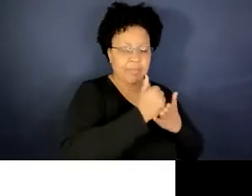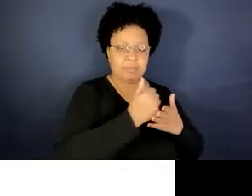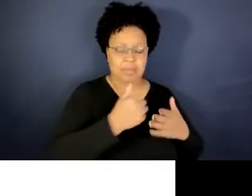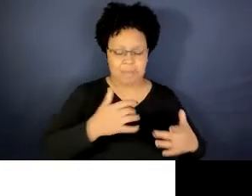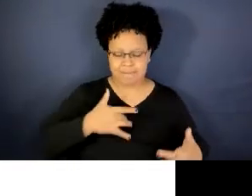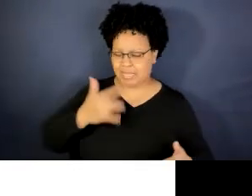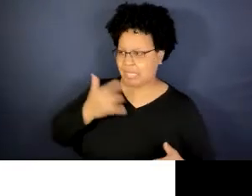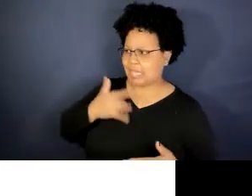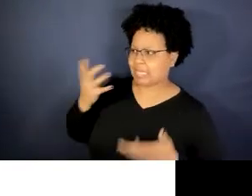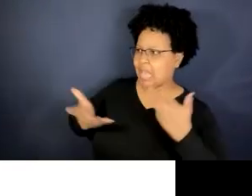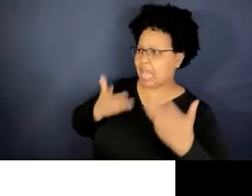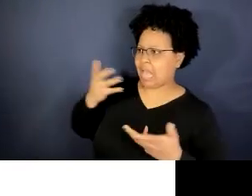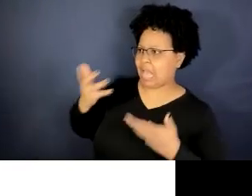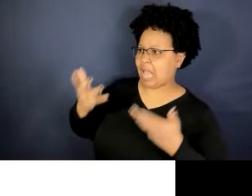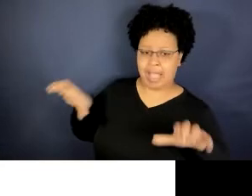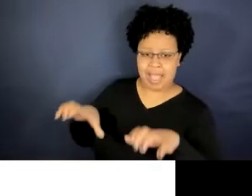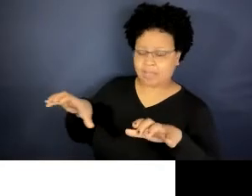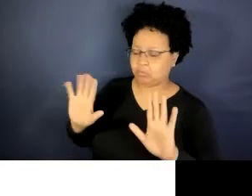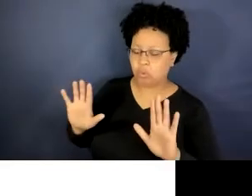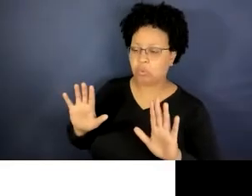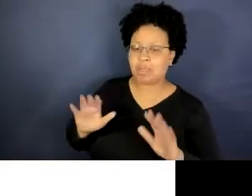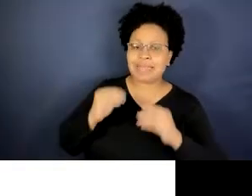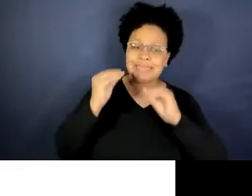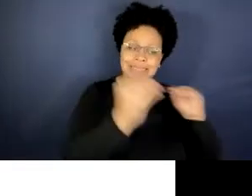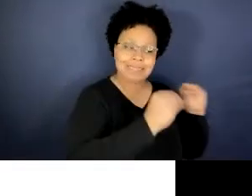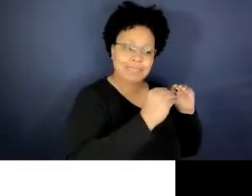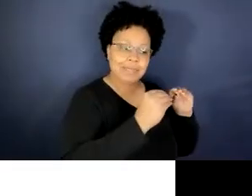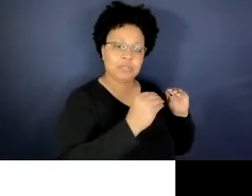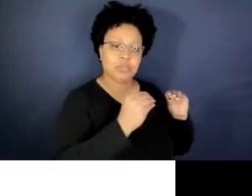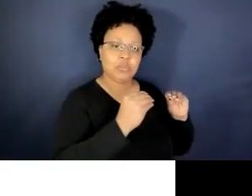feel, they go farther.